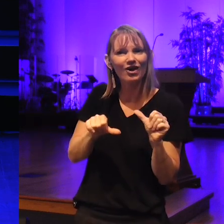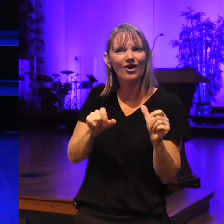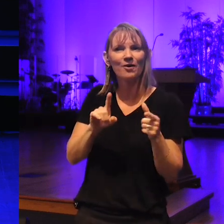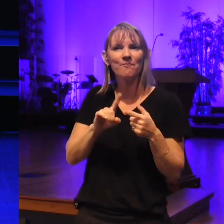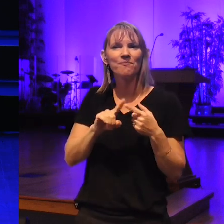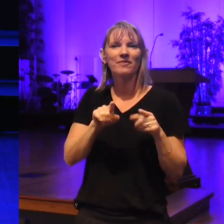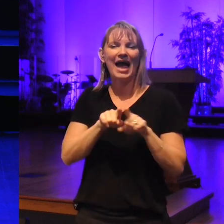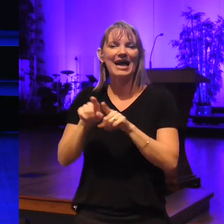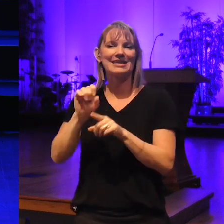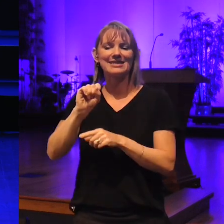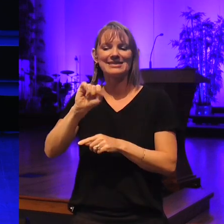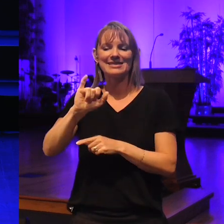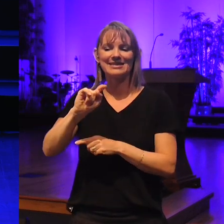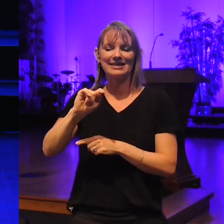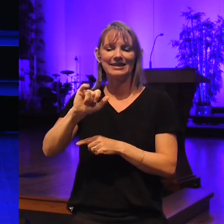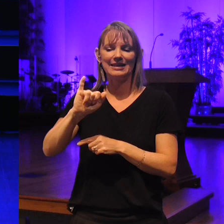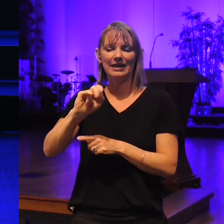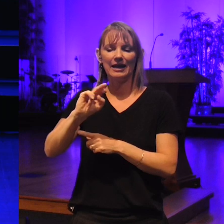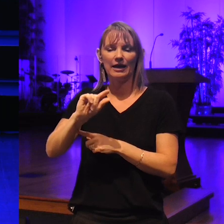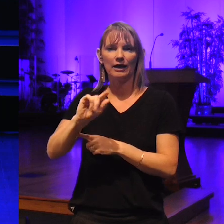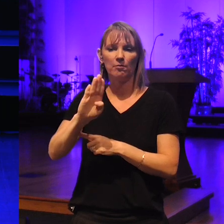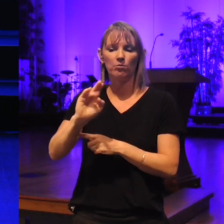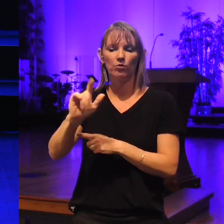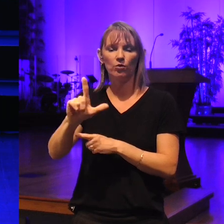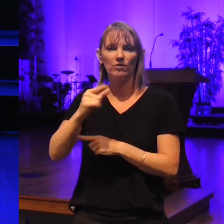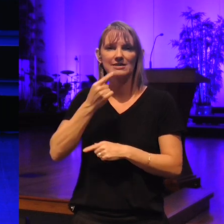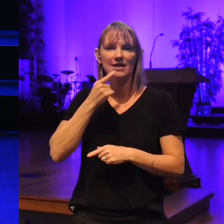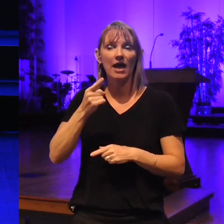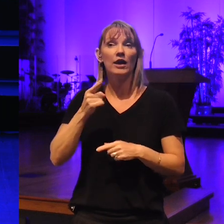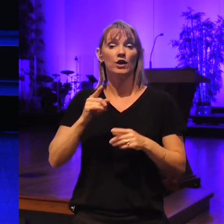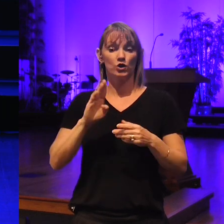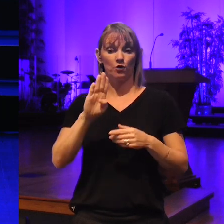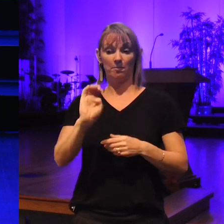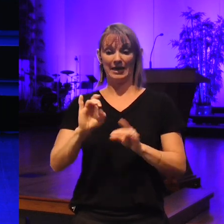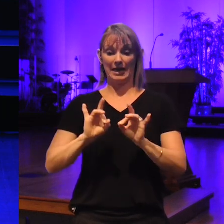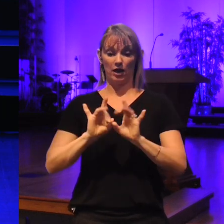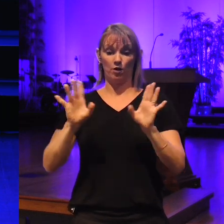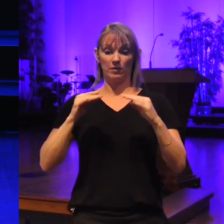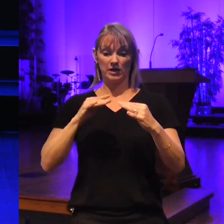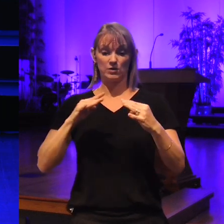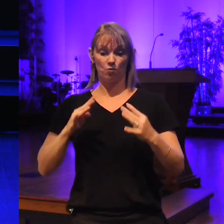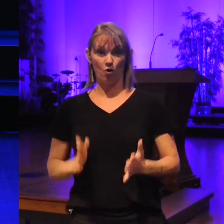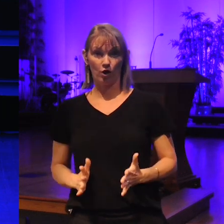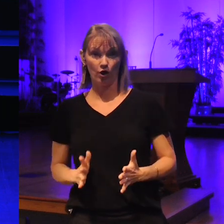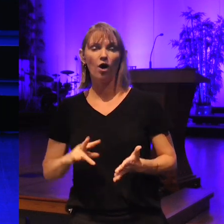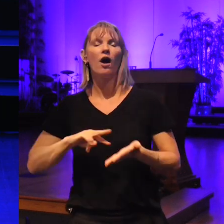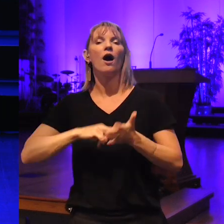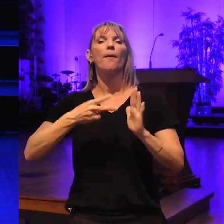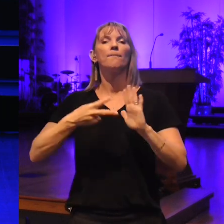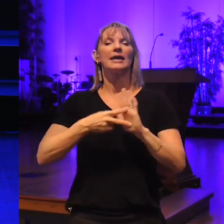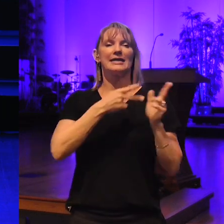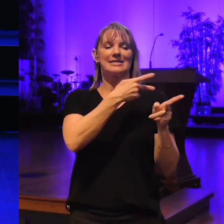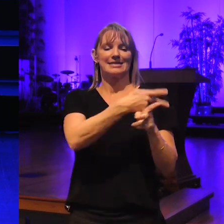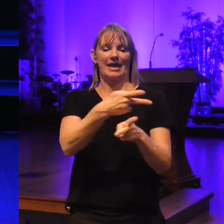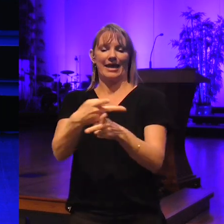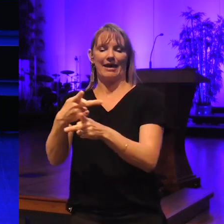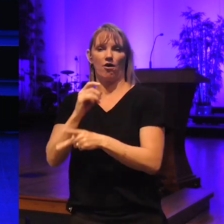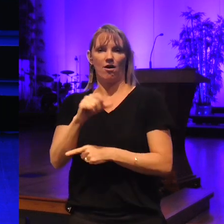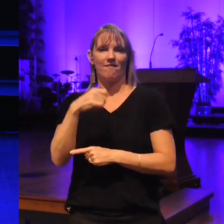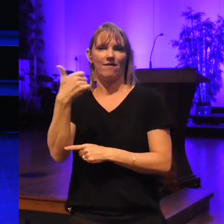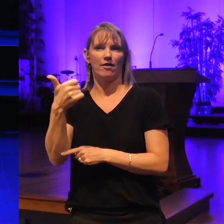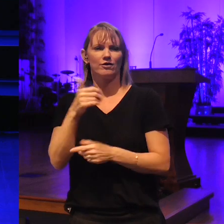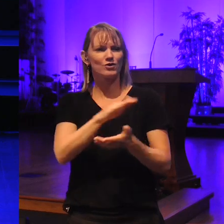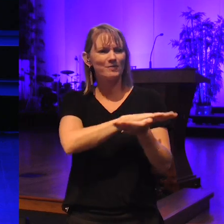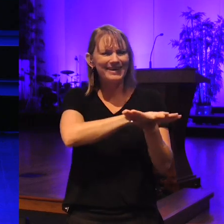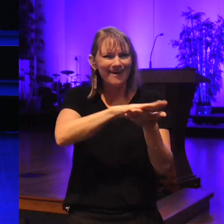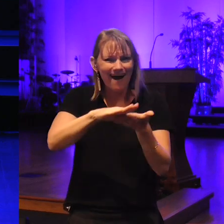As Sitting Bull said, to be a luminous warrior, to be a warrior, is to take care of others, to